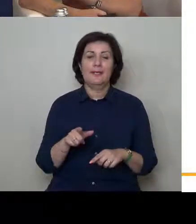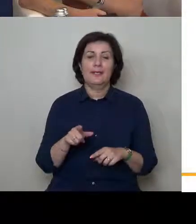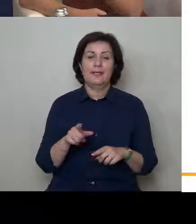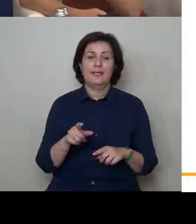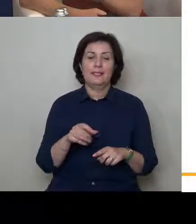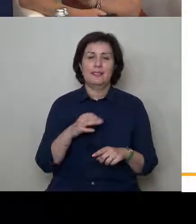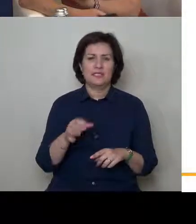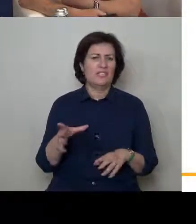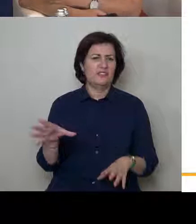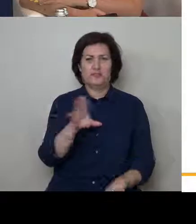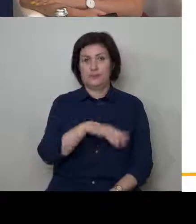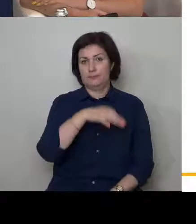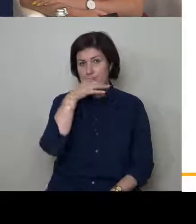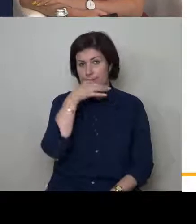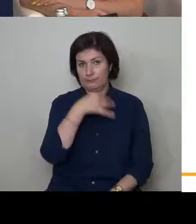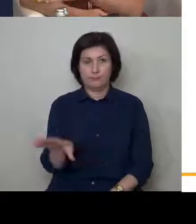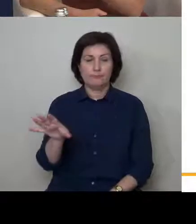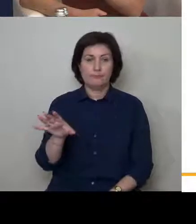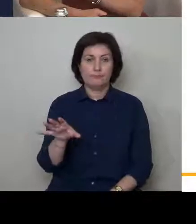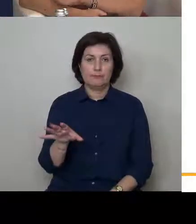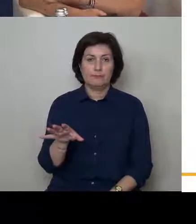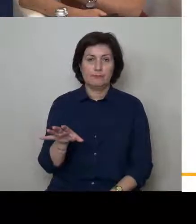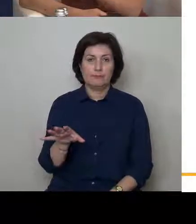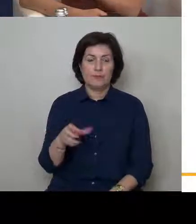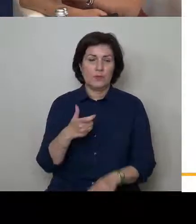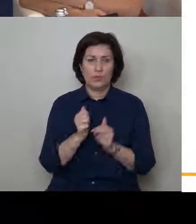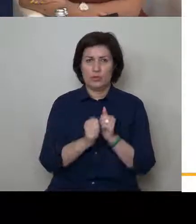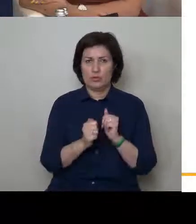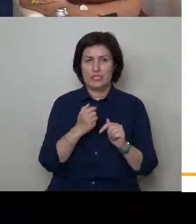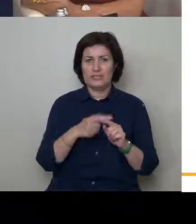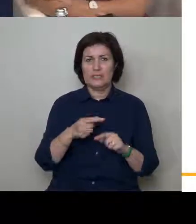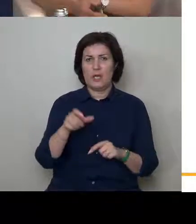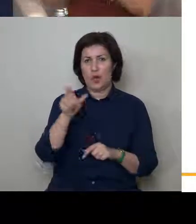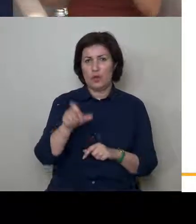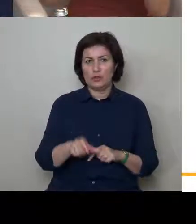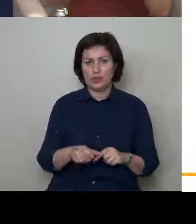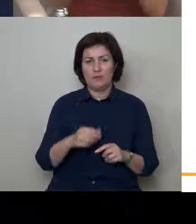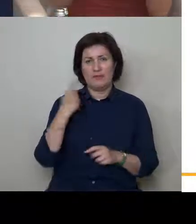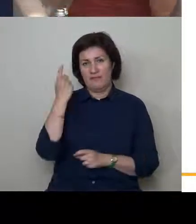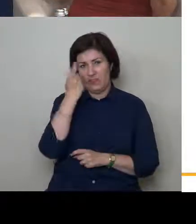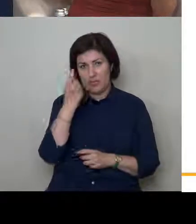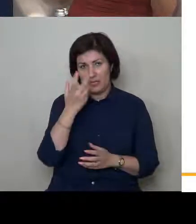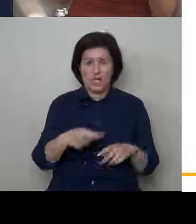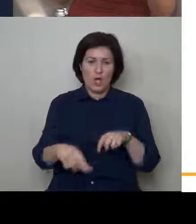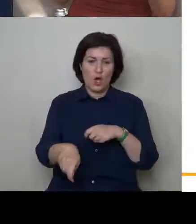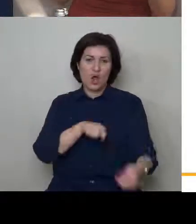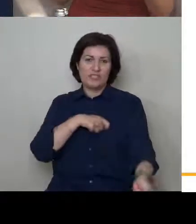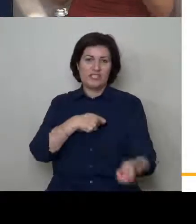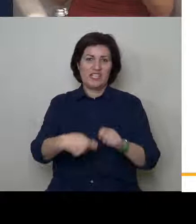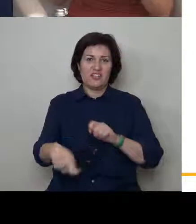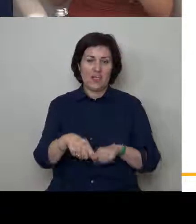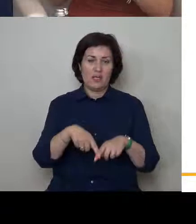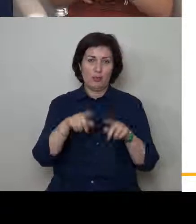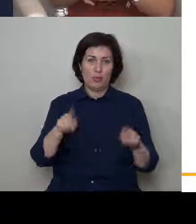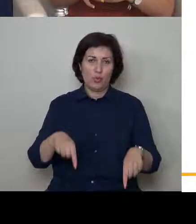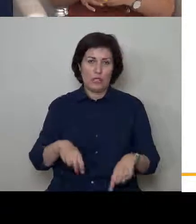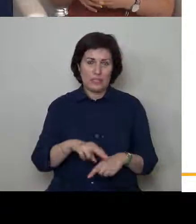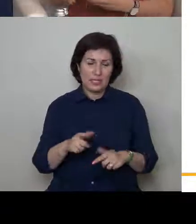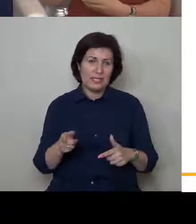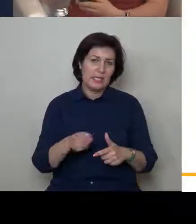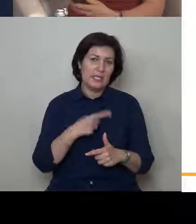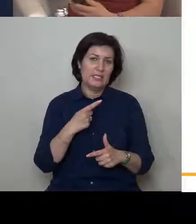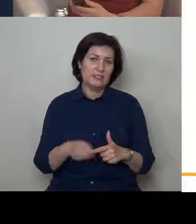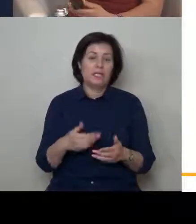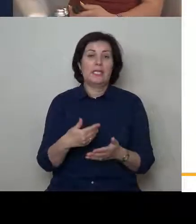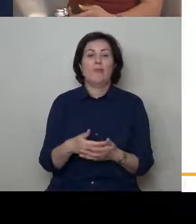station, receive a ballot, would say, "Oh, I hate all of you." Usually that person would be drunk, one tears